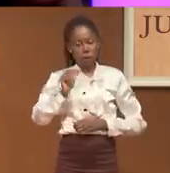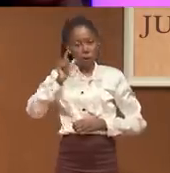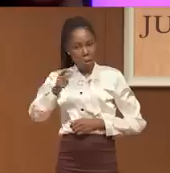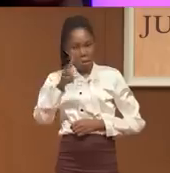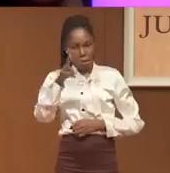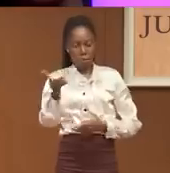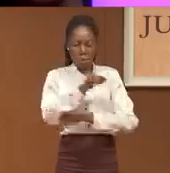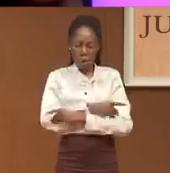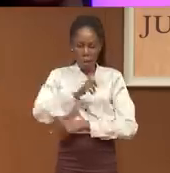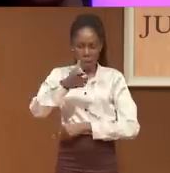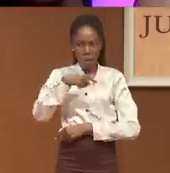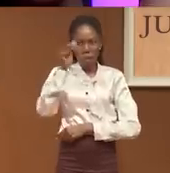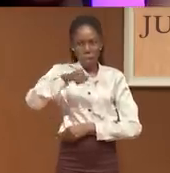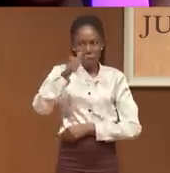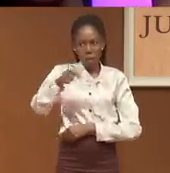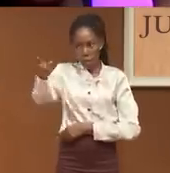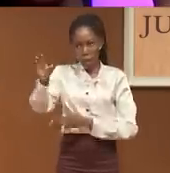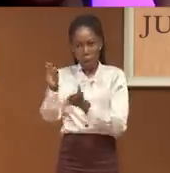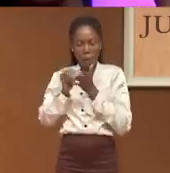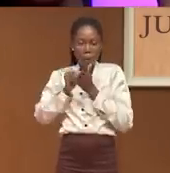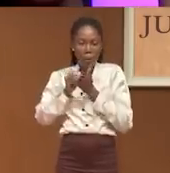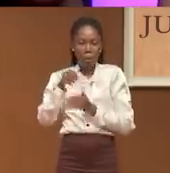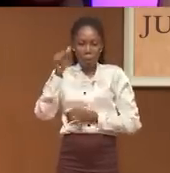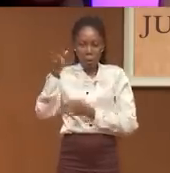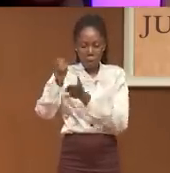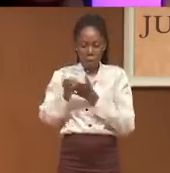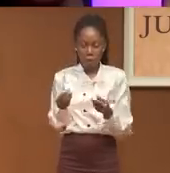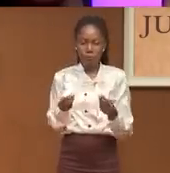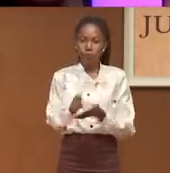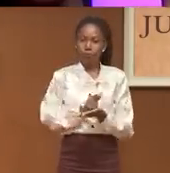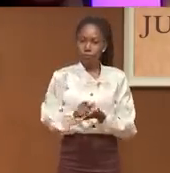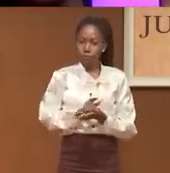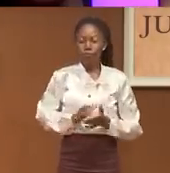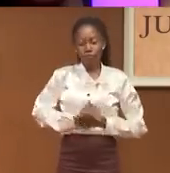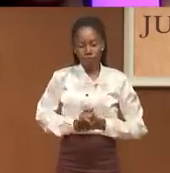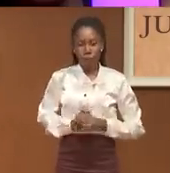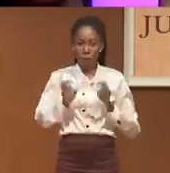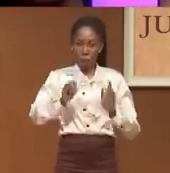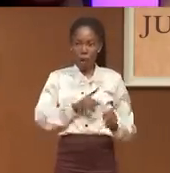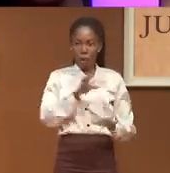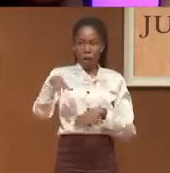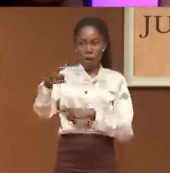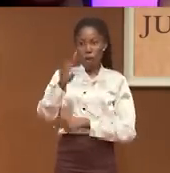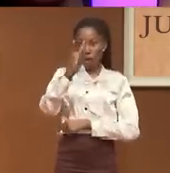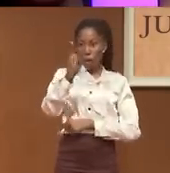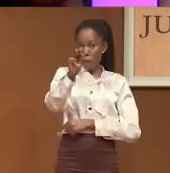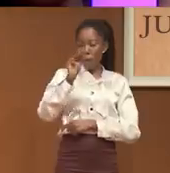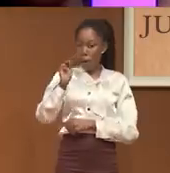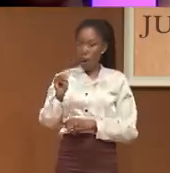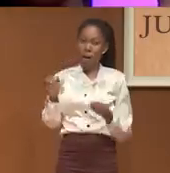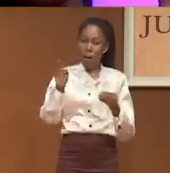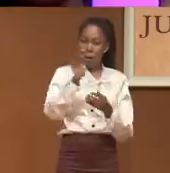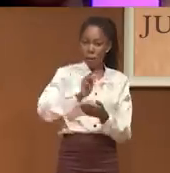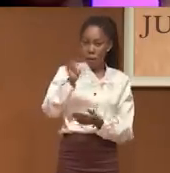after and said, yes, he's the legal right, he's the owner of the land. So I advanced him the 2 million naira. So, and he